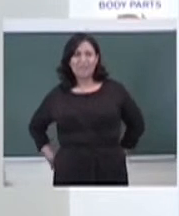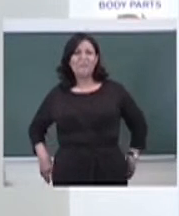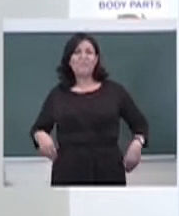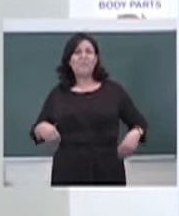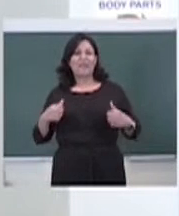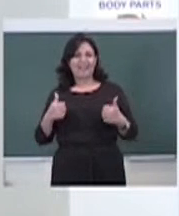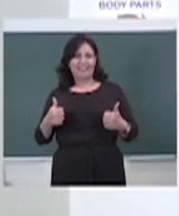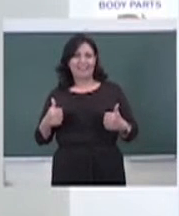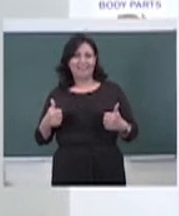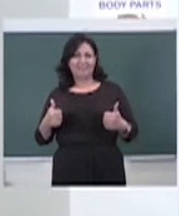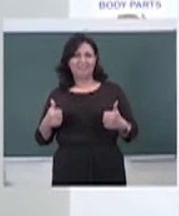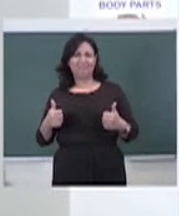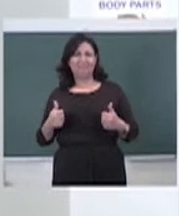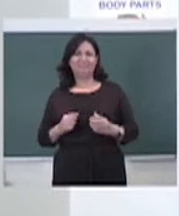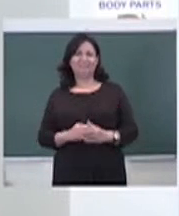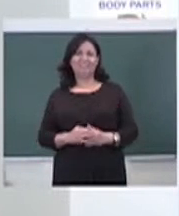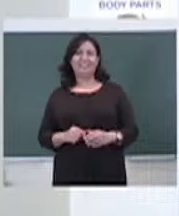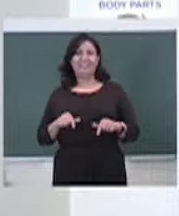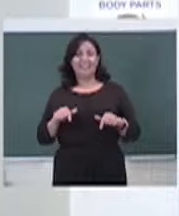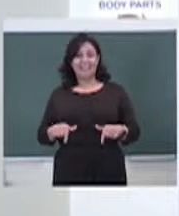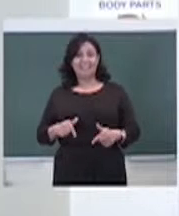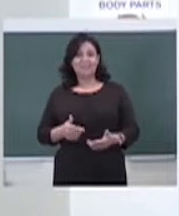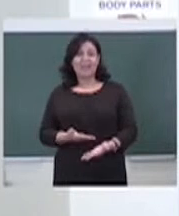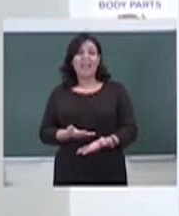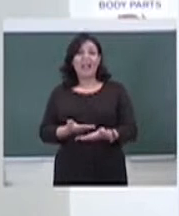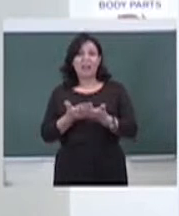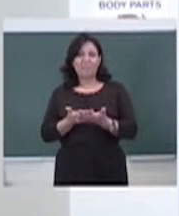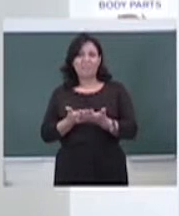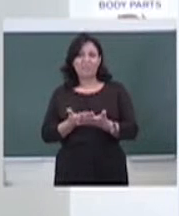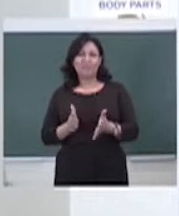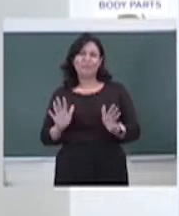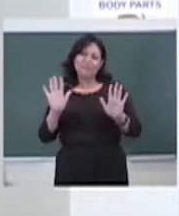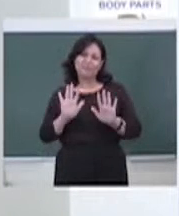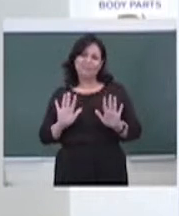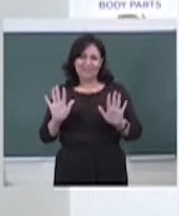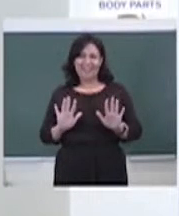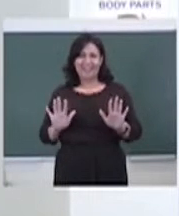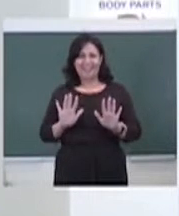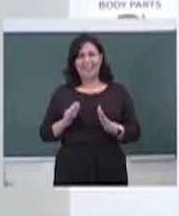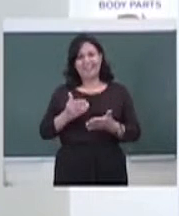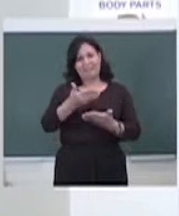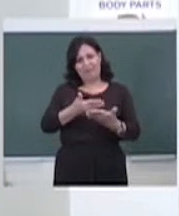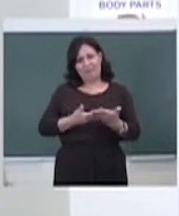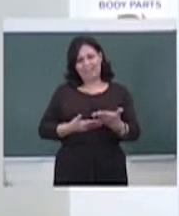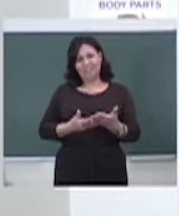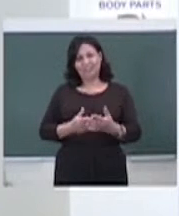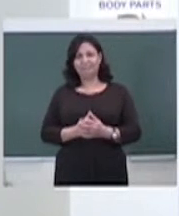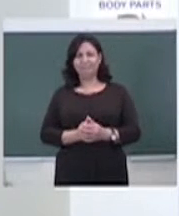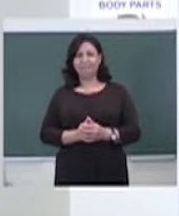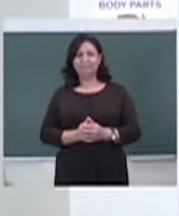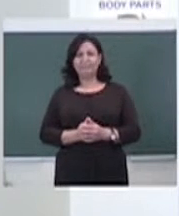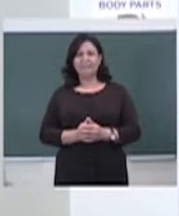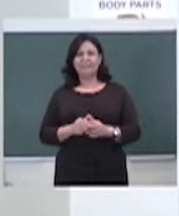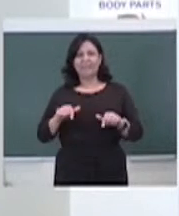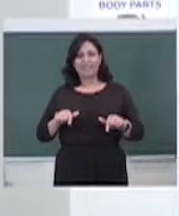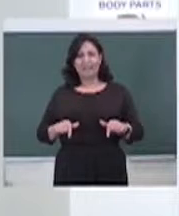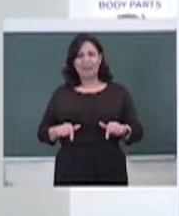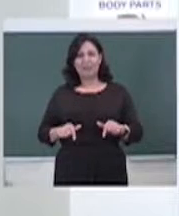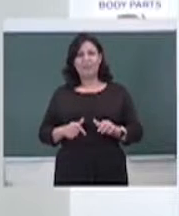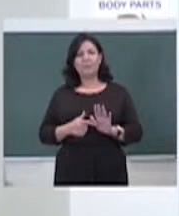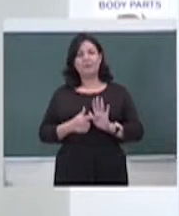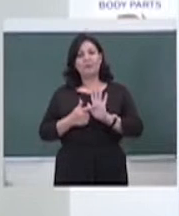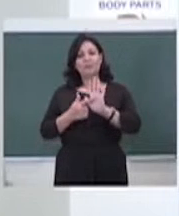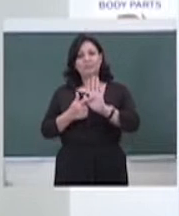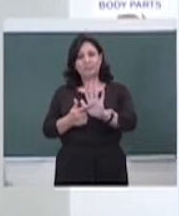this exercise will help you color that page. We are now going to show you how to remember